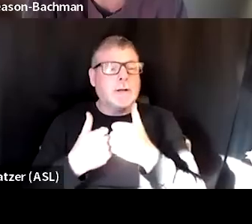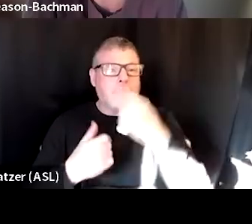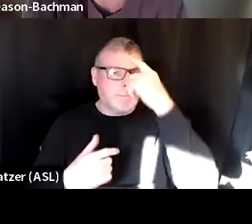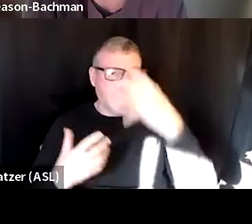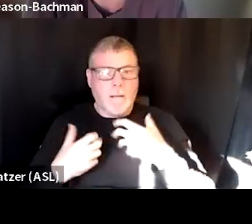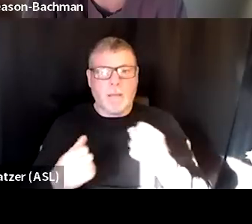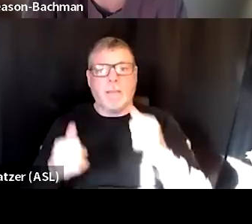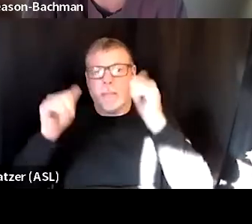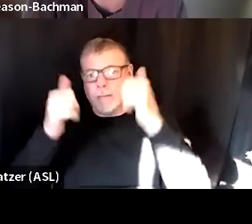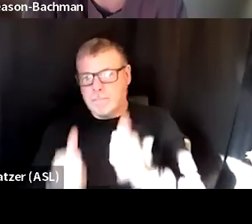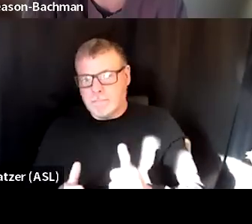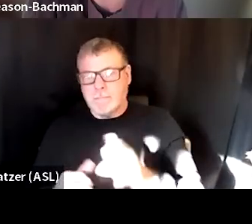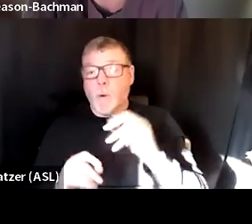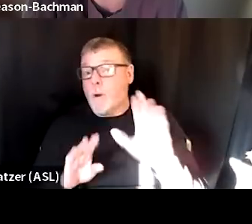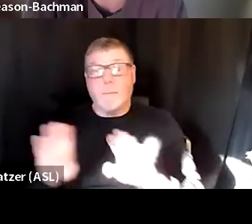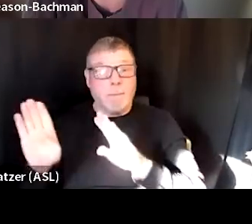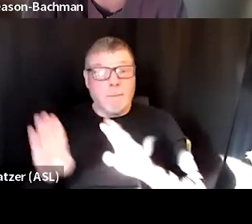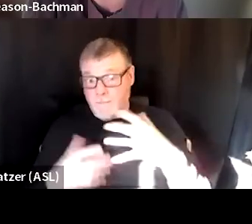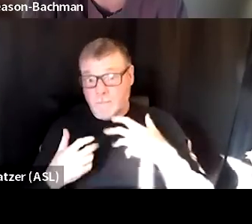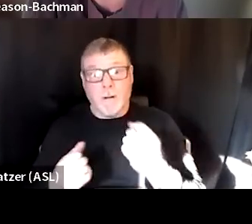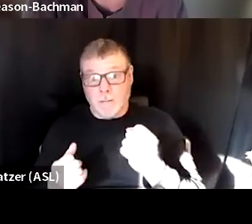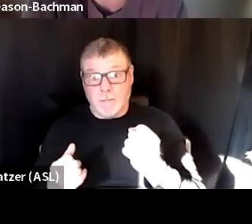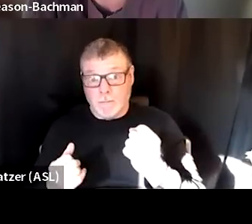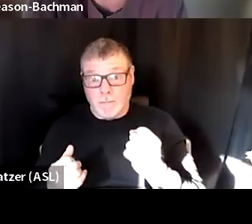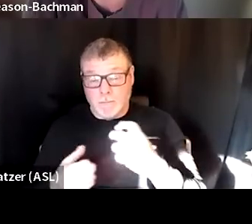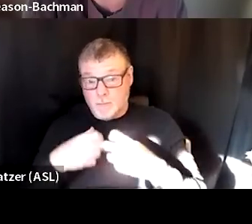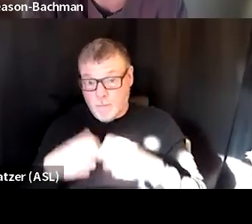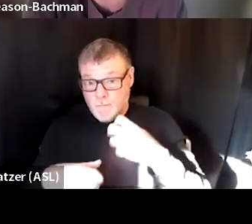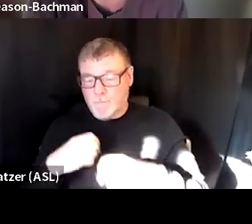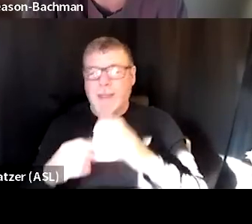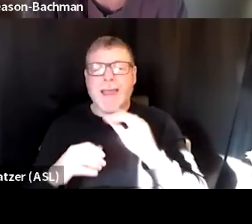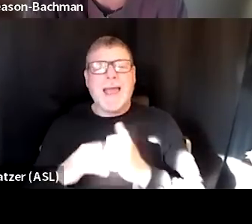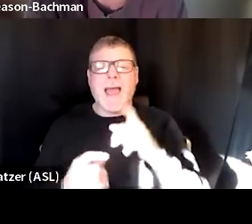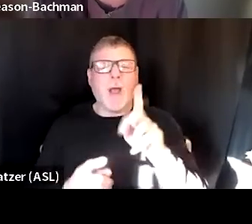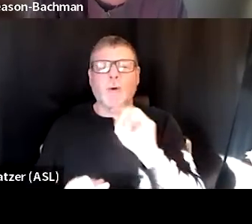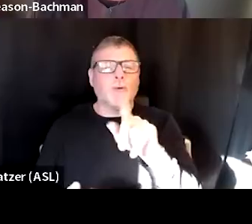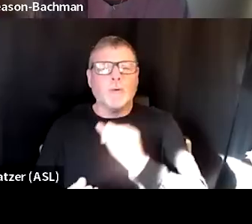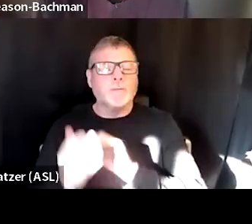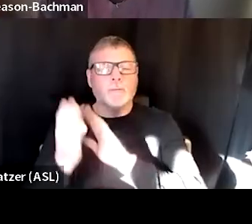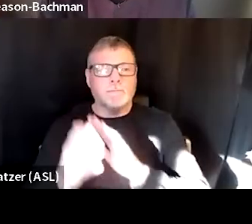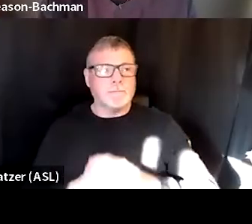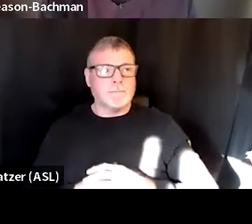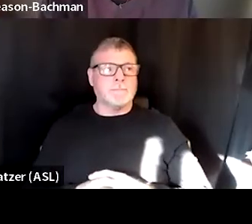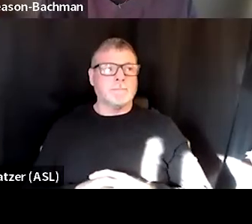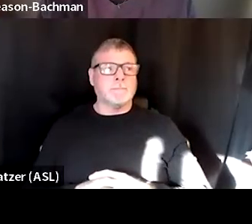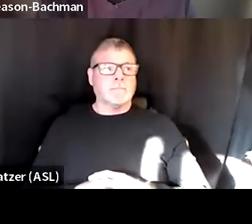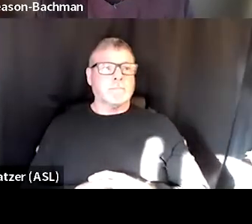health or a behavioral health challenge of some sort? And then how do you then kind of approach and support that